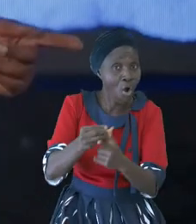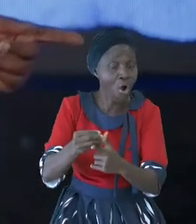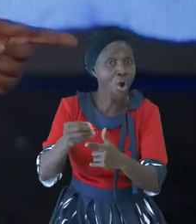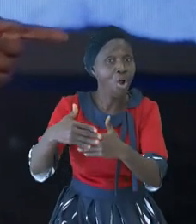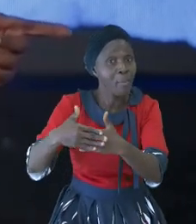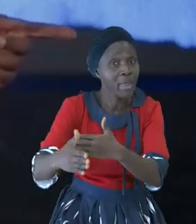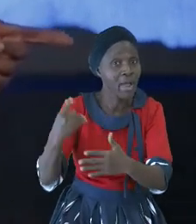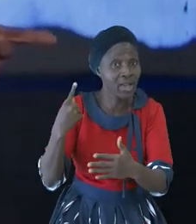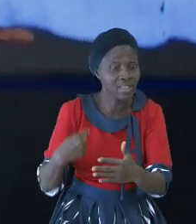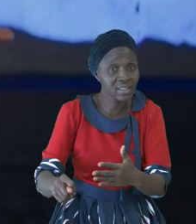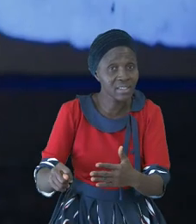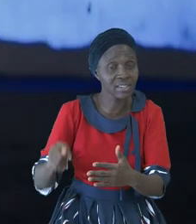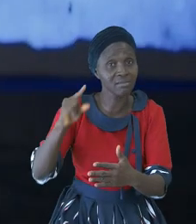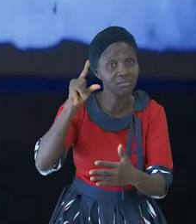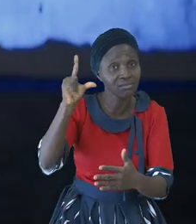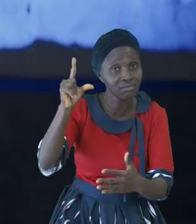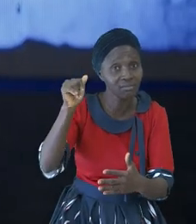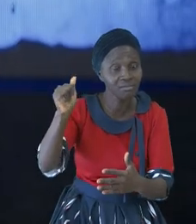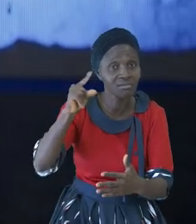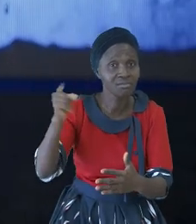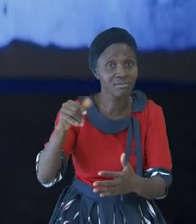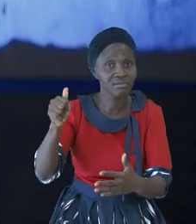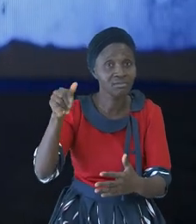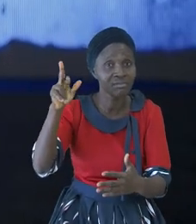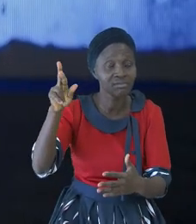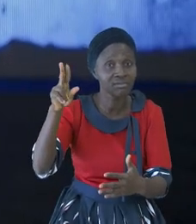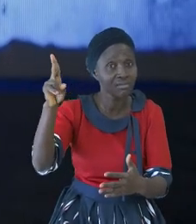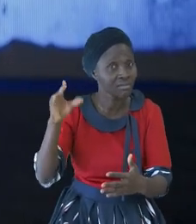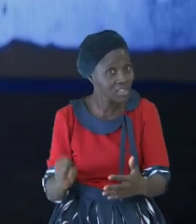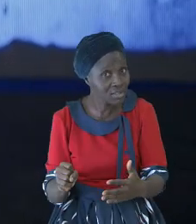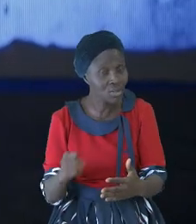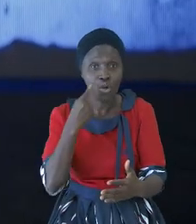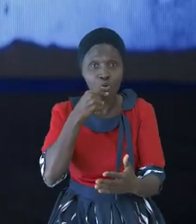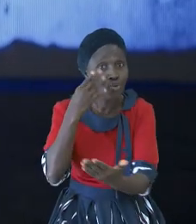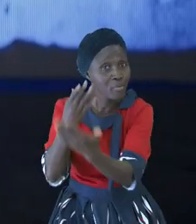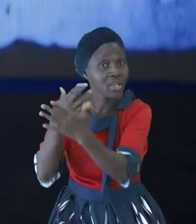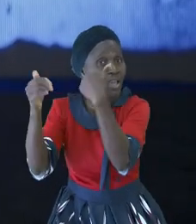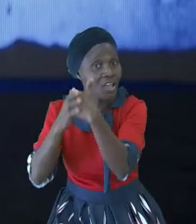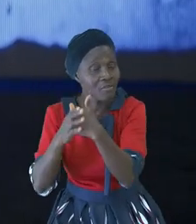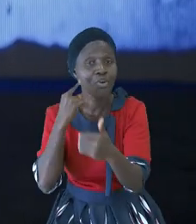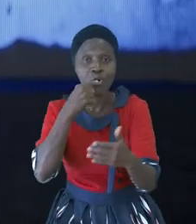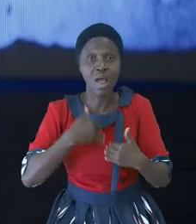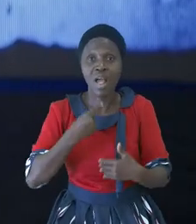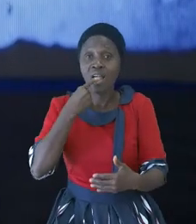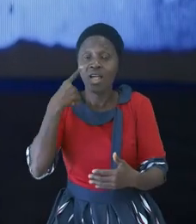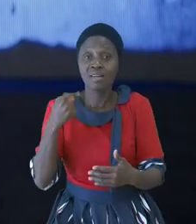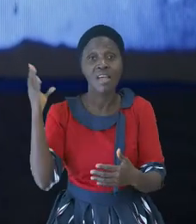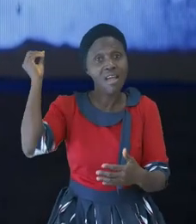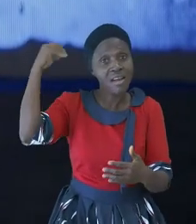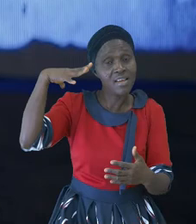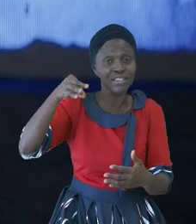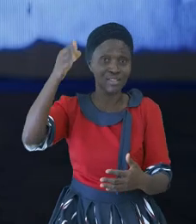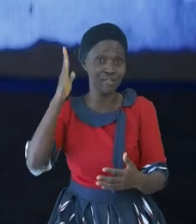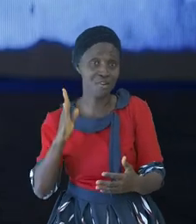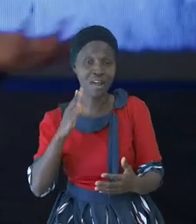Or do you want to queue behind Lazarus, who had tasted the grace of God, had tasted the